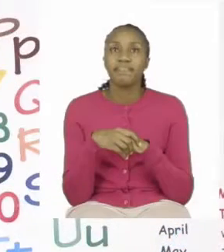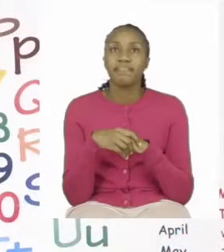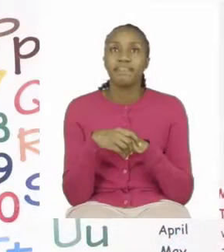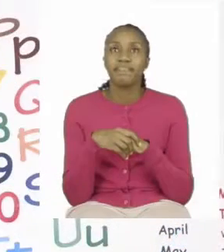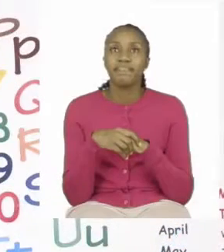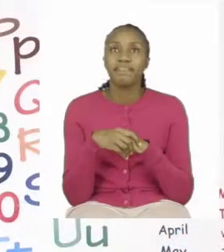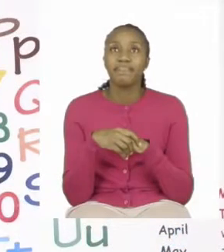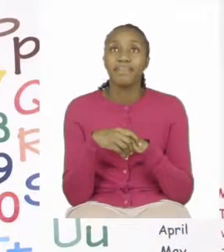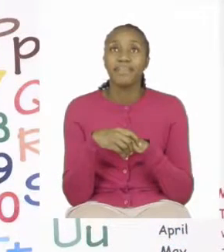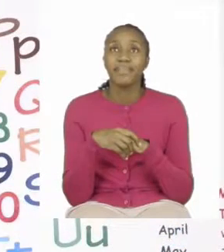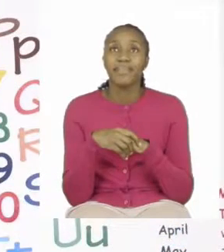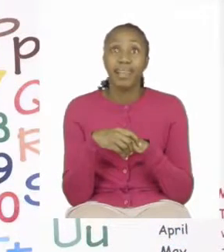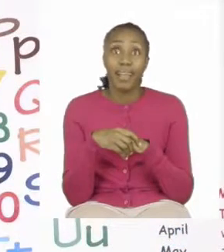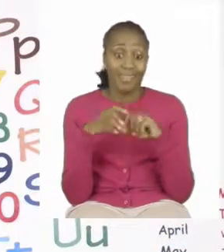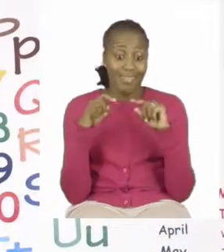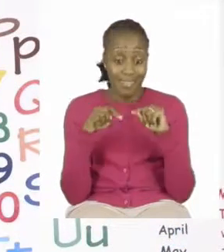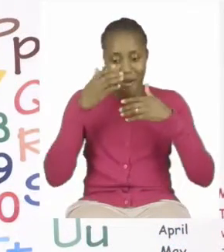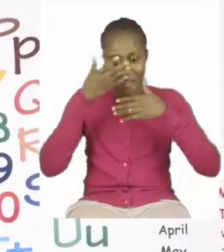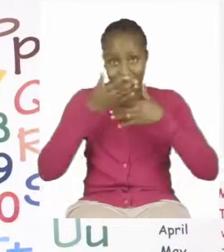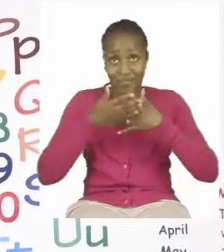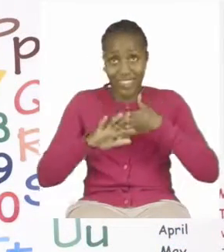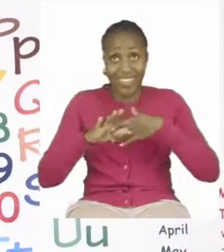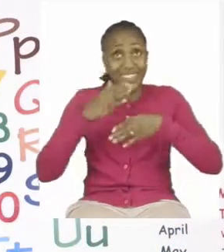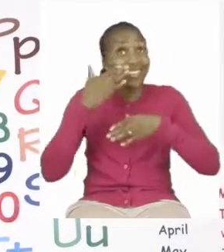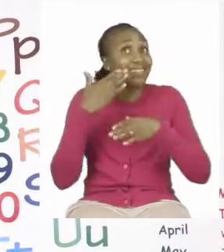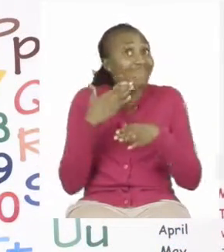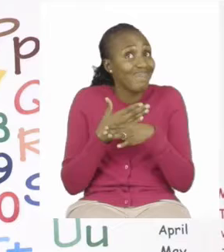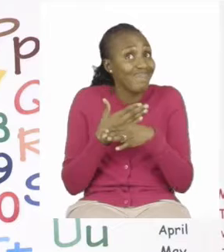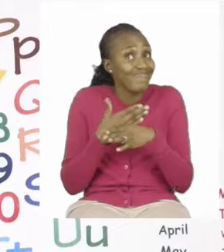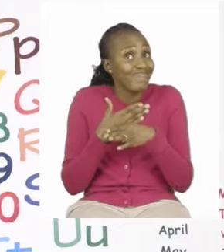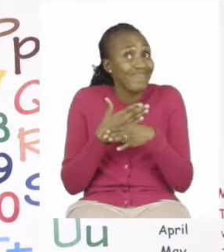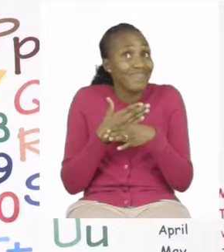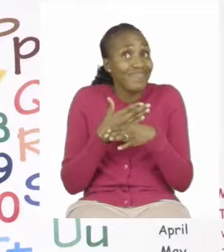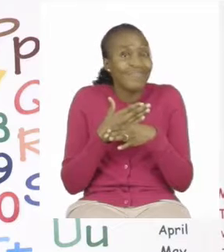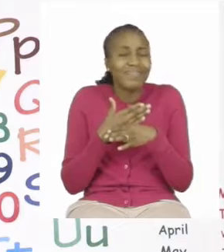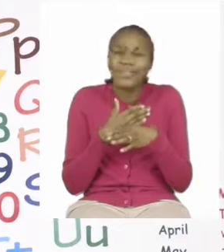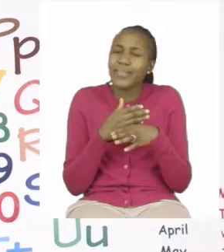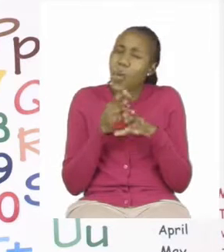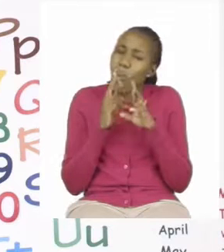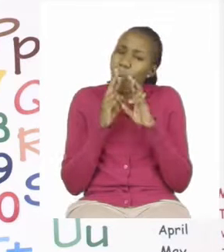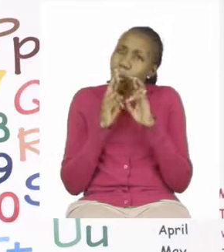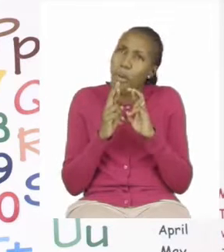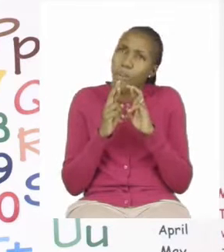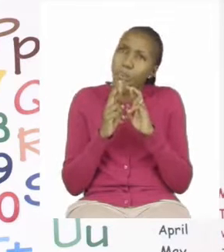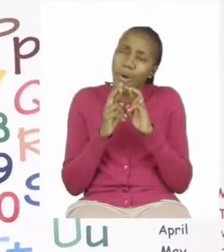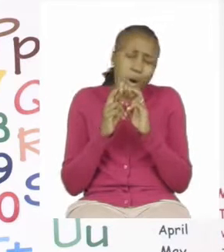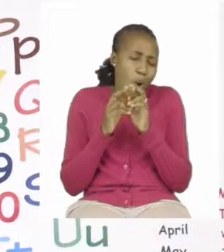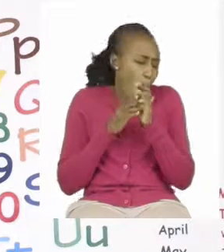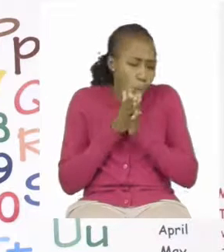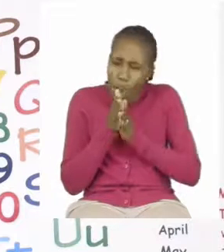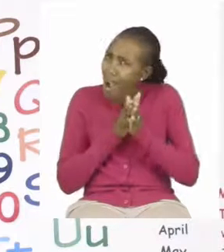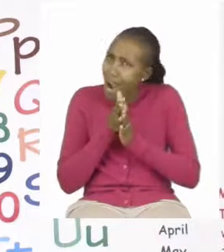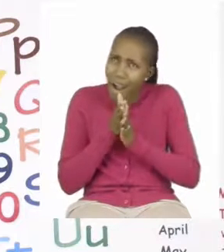Boys and girls, we have now come to the end of our lesson, but I hope you had fun.